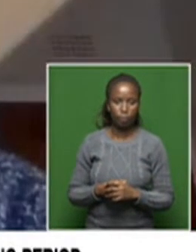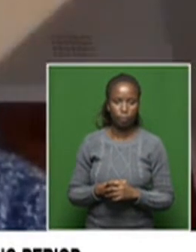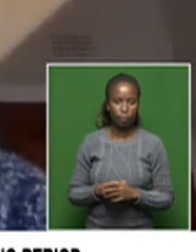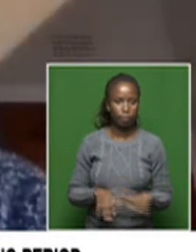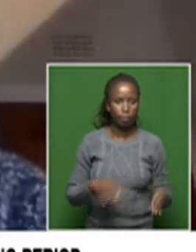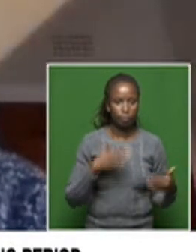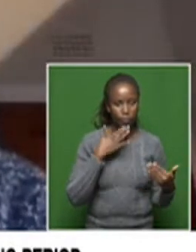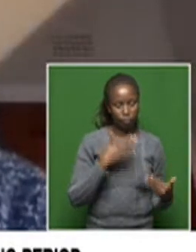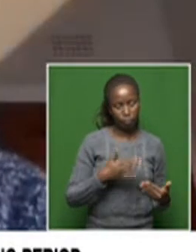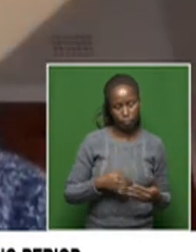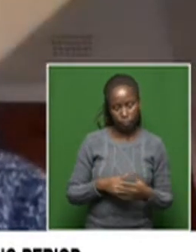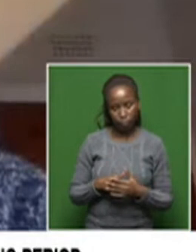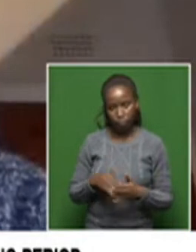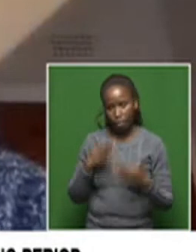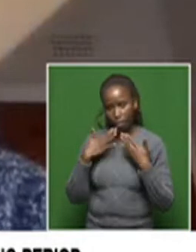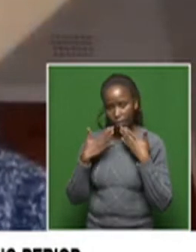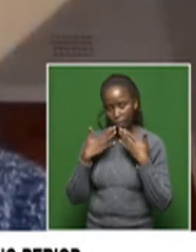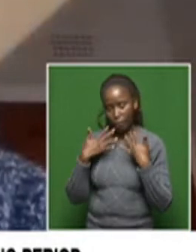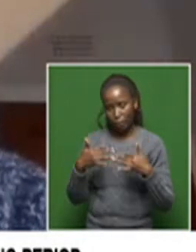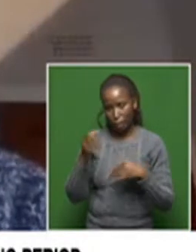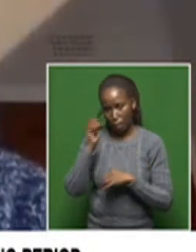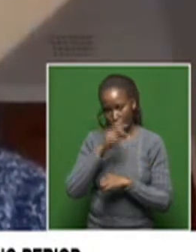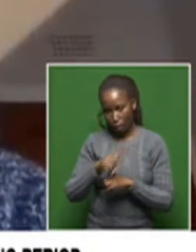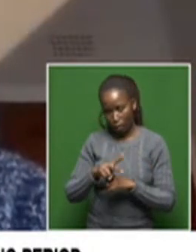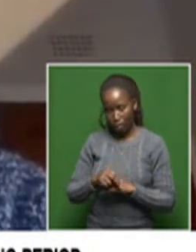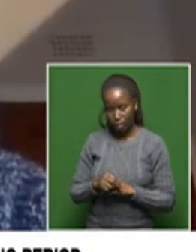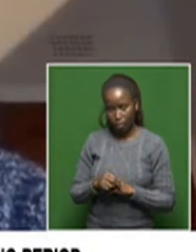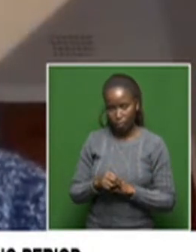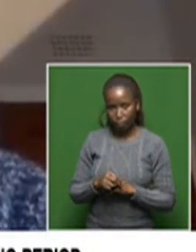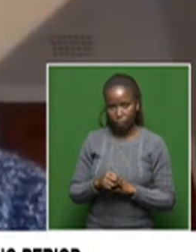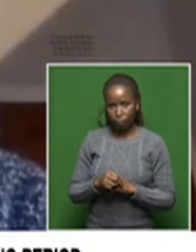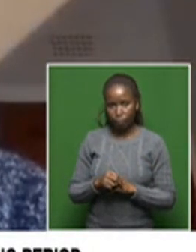Thank you. Thank you so much, Prof.